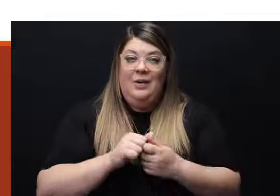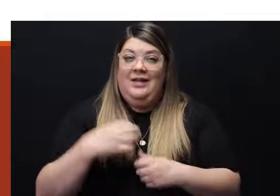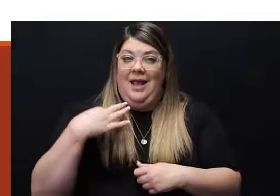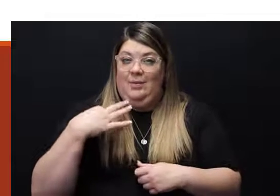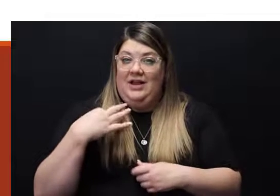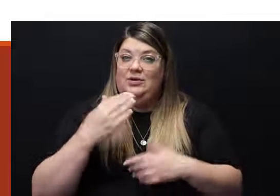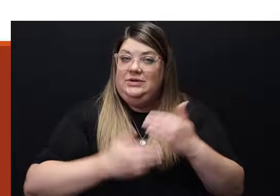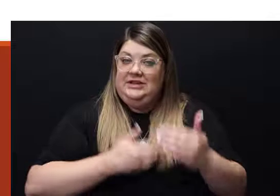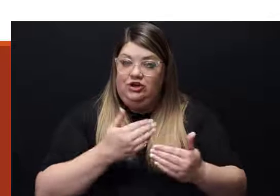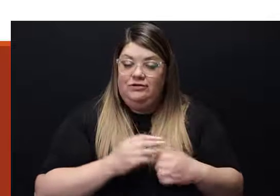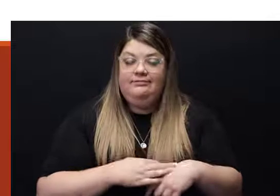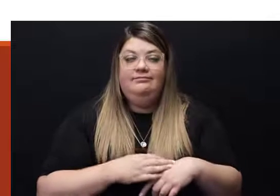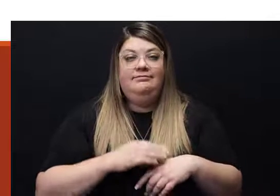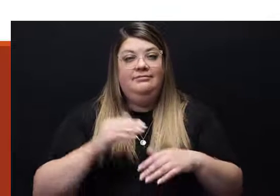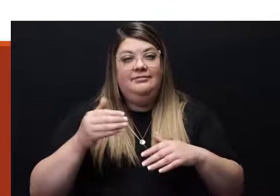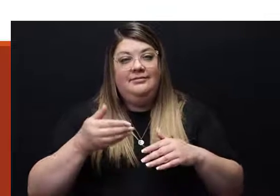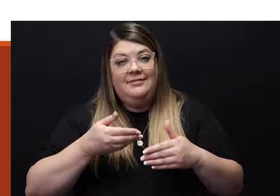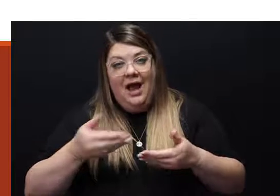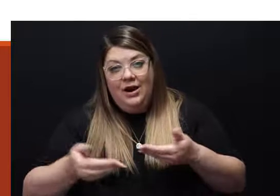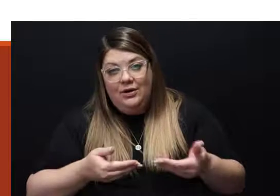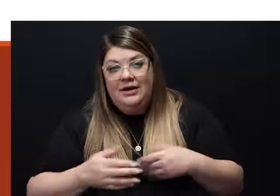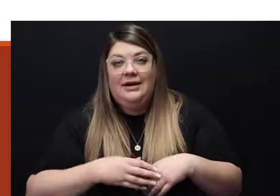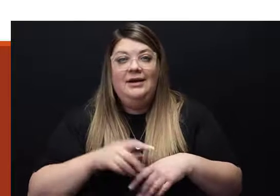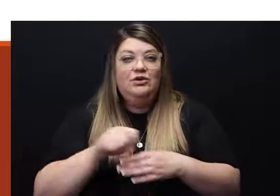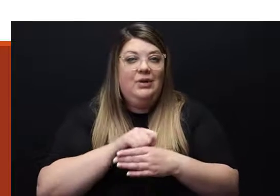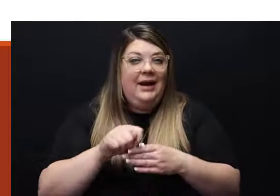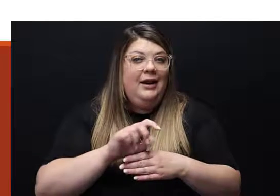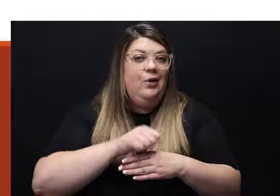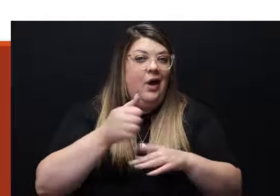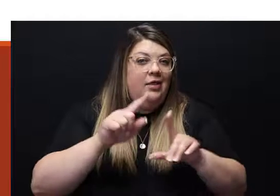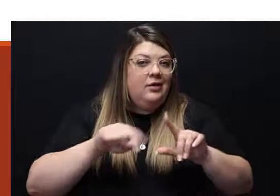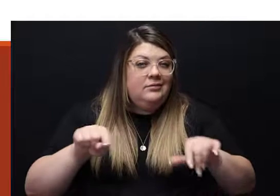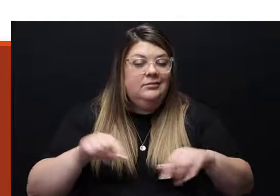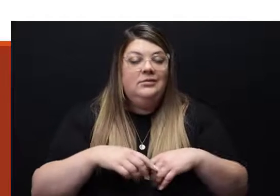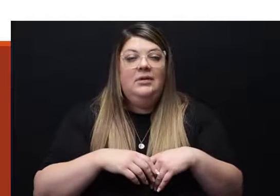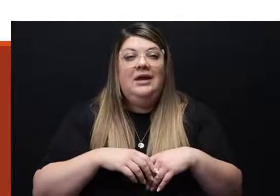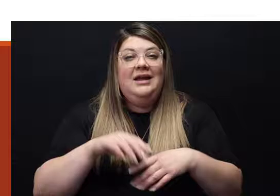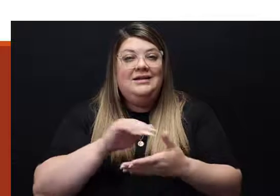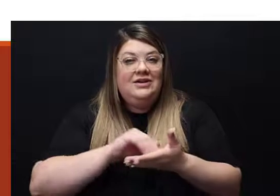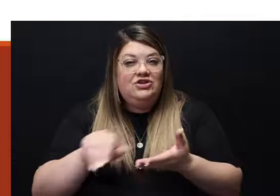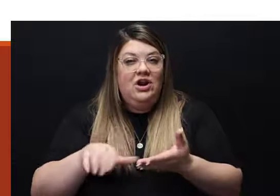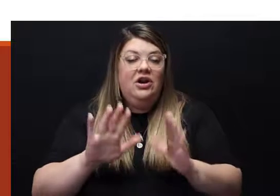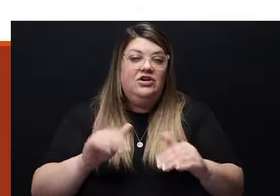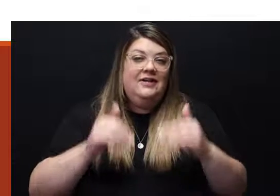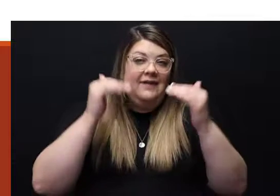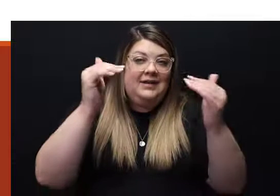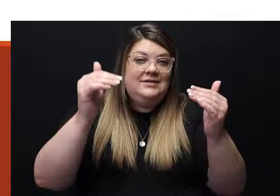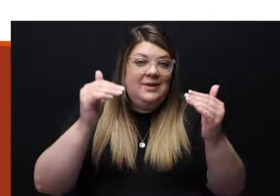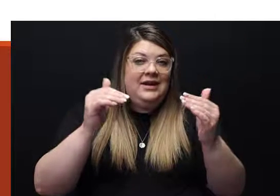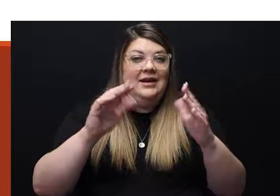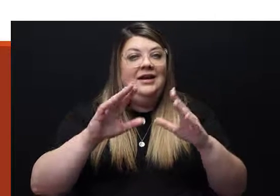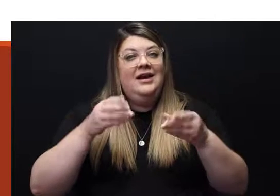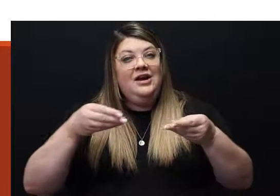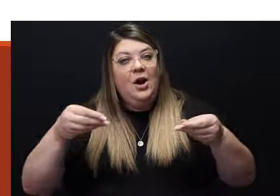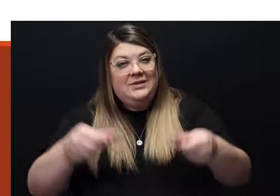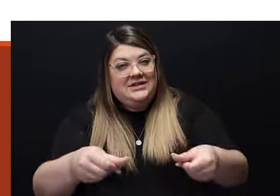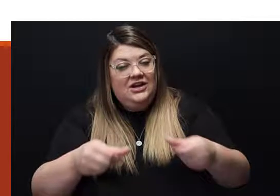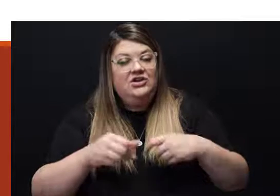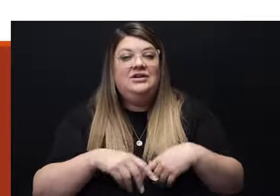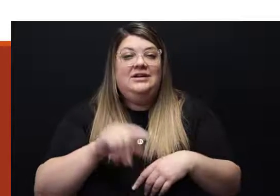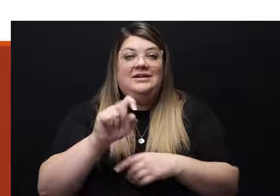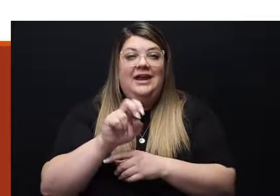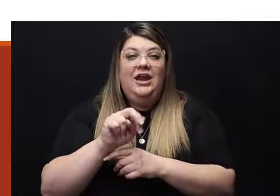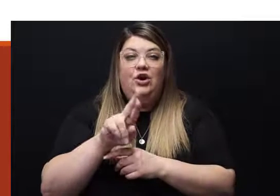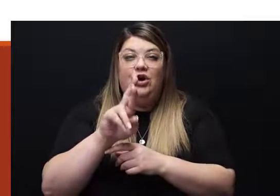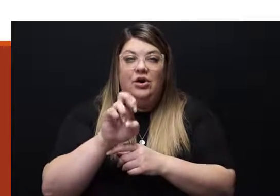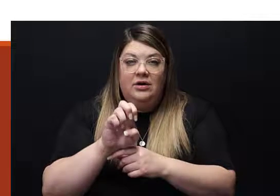procedures, hiring, training or other terms, discharge, advancement, compensation,